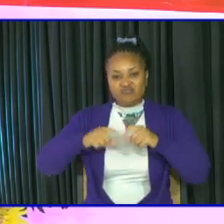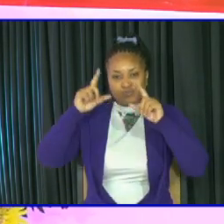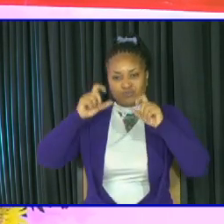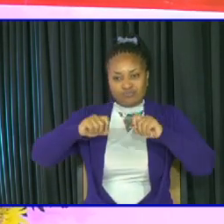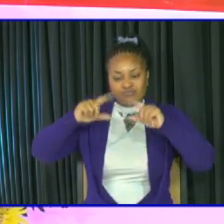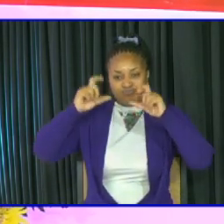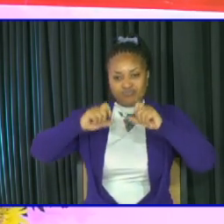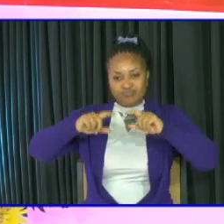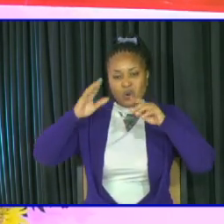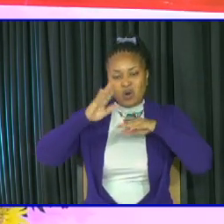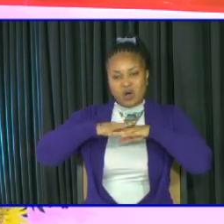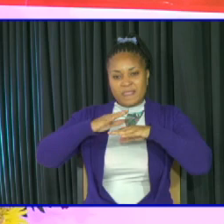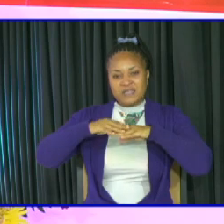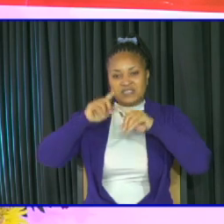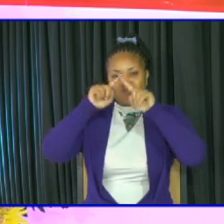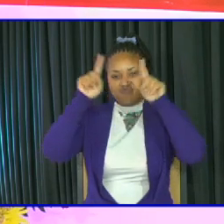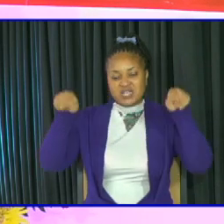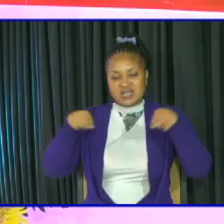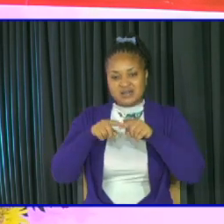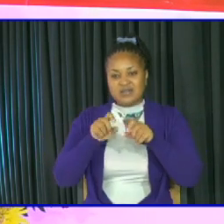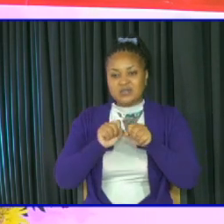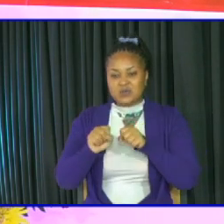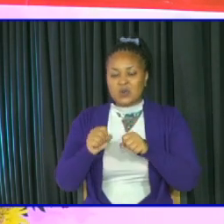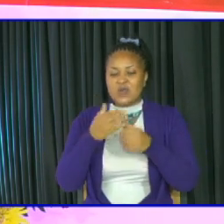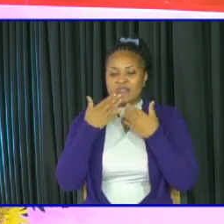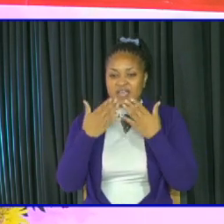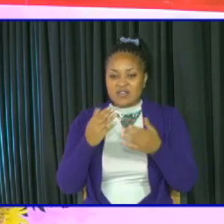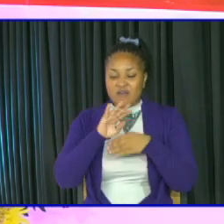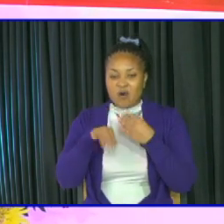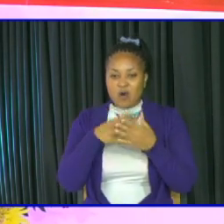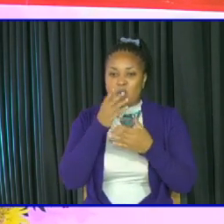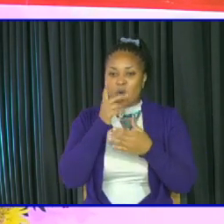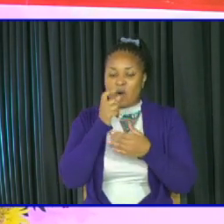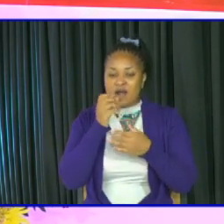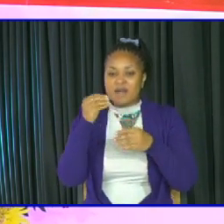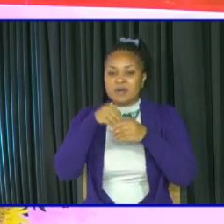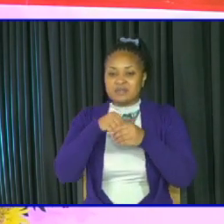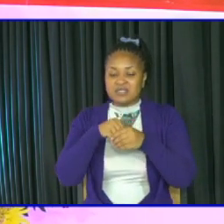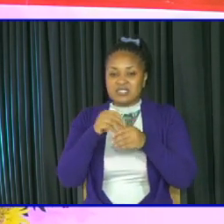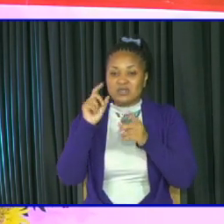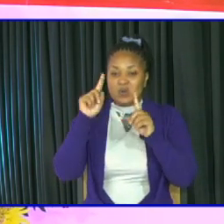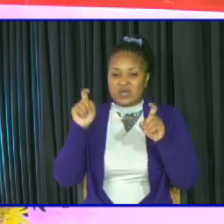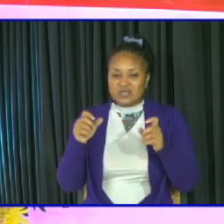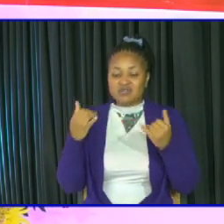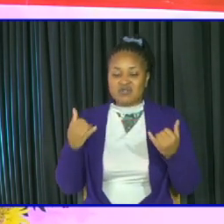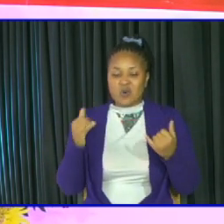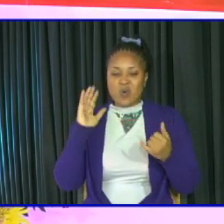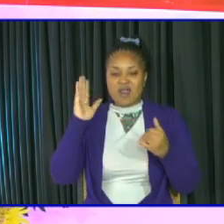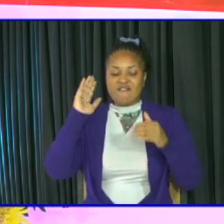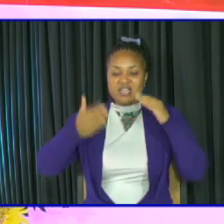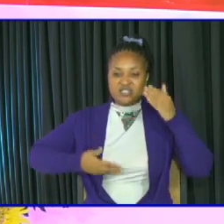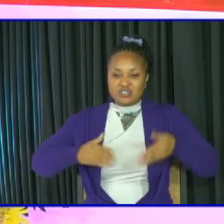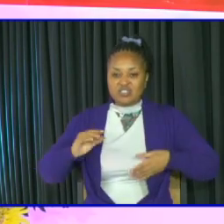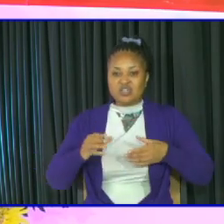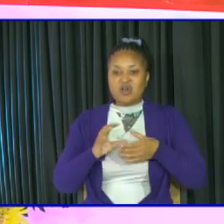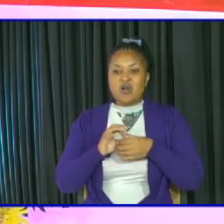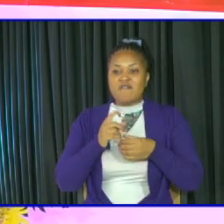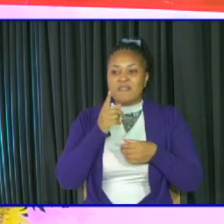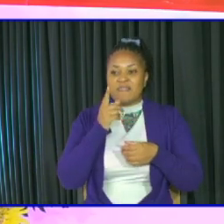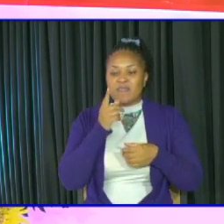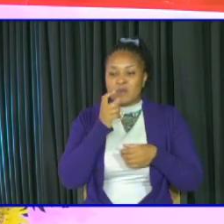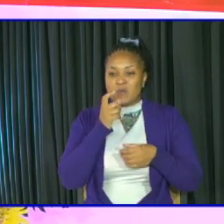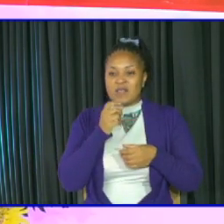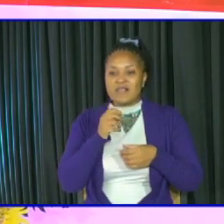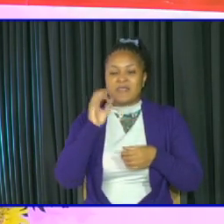you who actually are participating in our quiz. And at this time, we're going to move over to the introduction of our speaker.